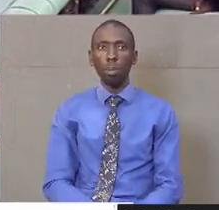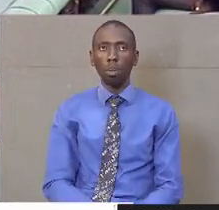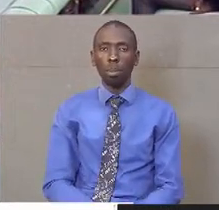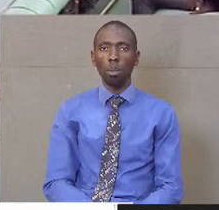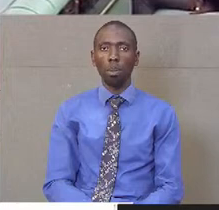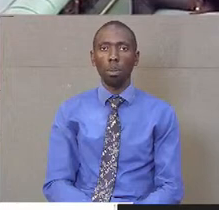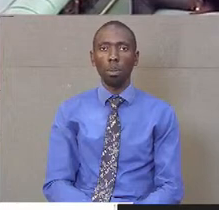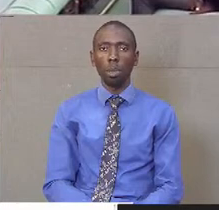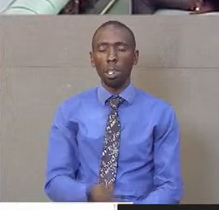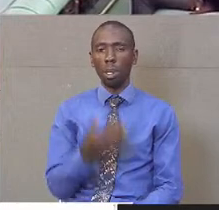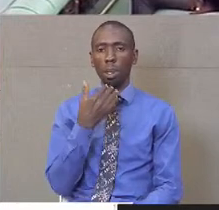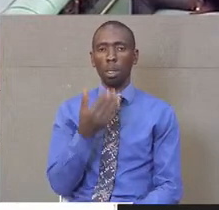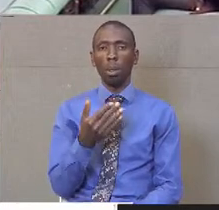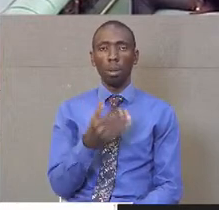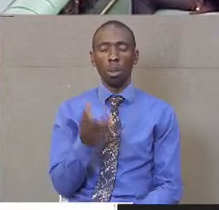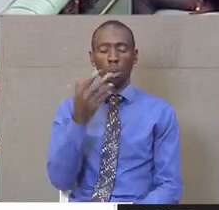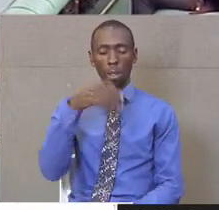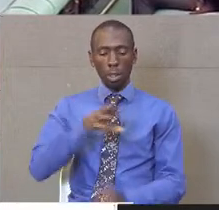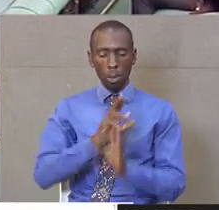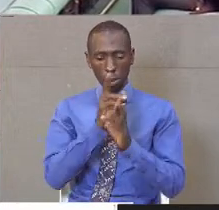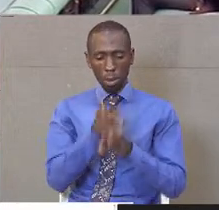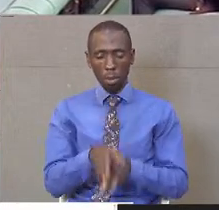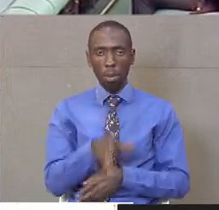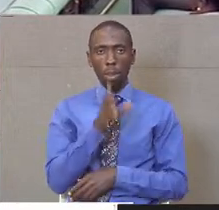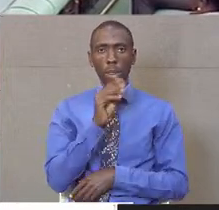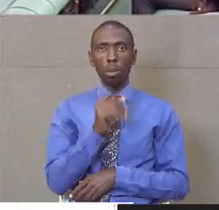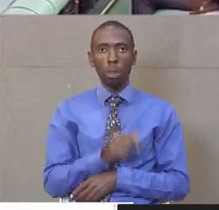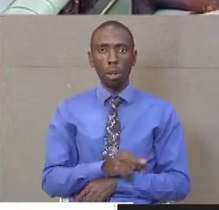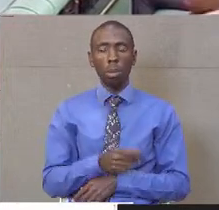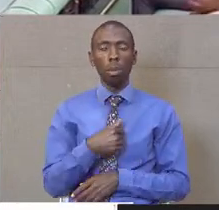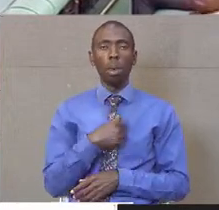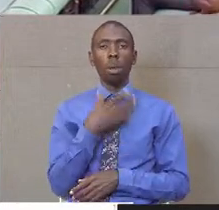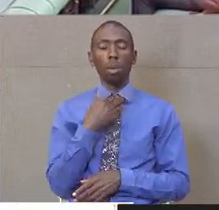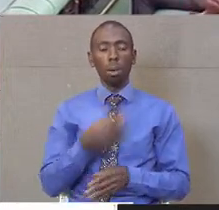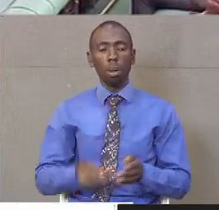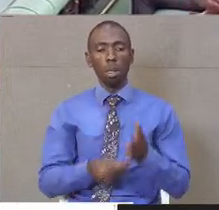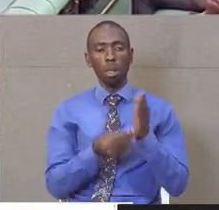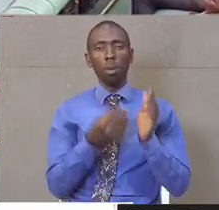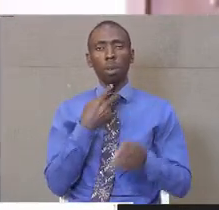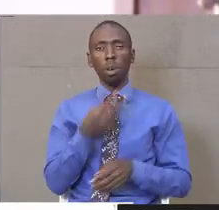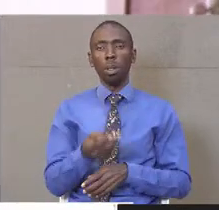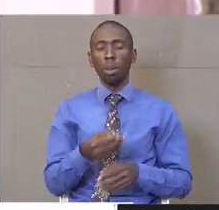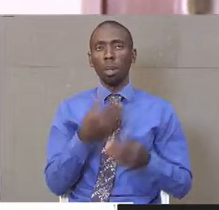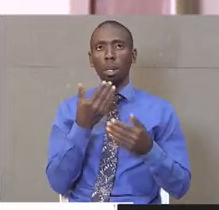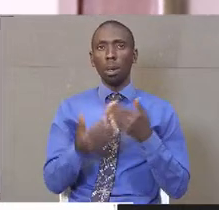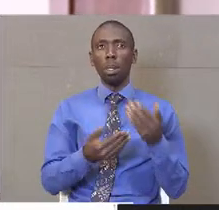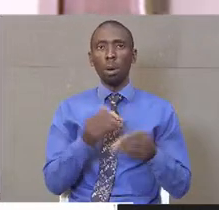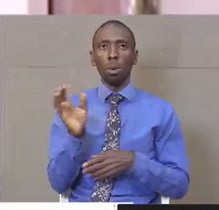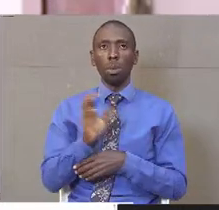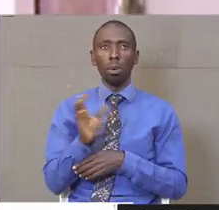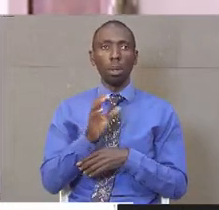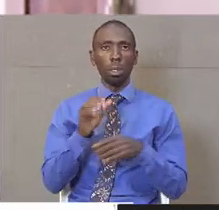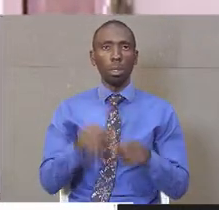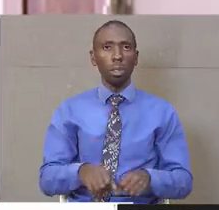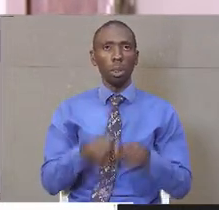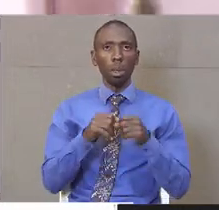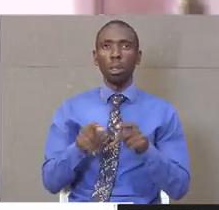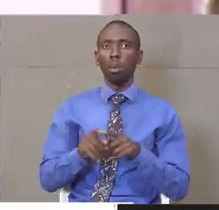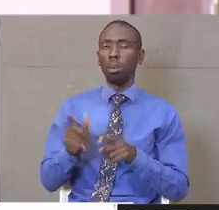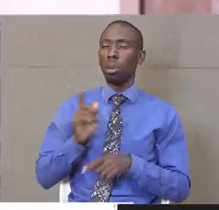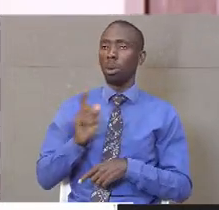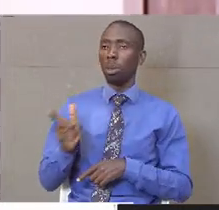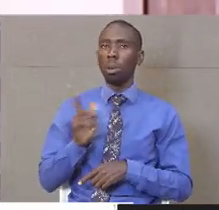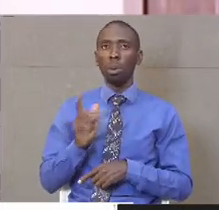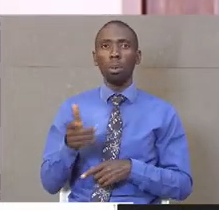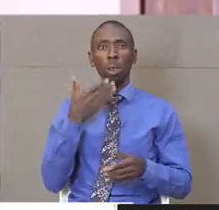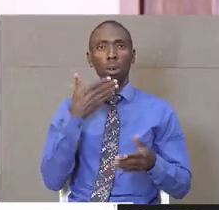Connie? Thank you, Right Honorable Speaker. Right Honorable Speaker, I want to add my voice to thank the committee chair and the colleagues for a very